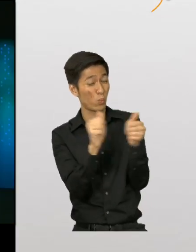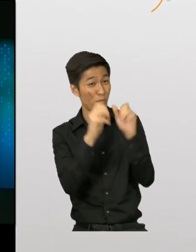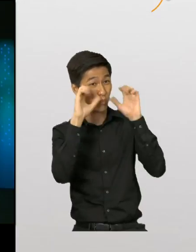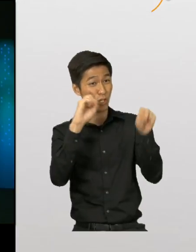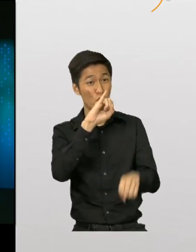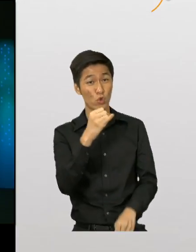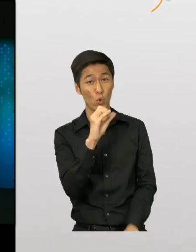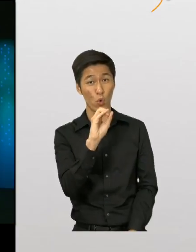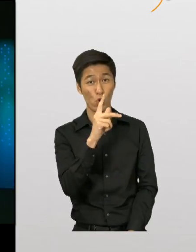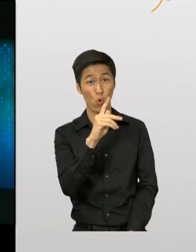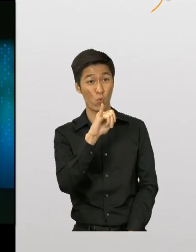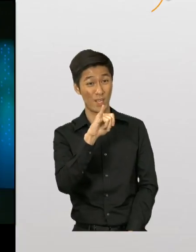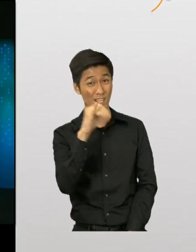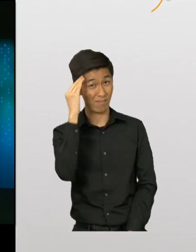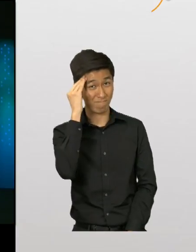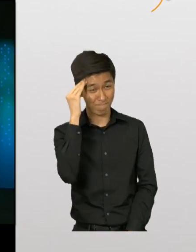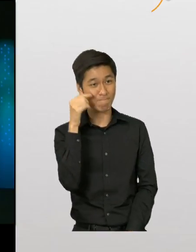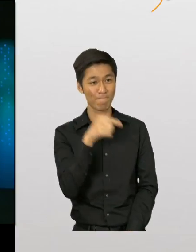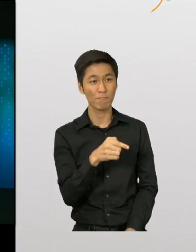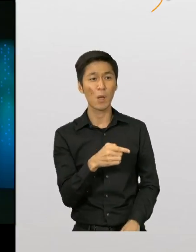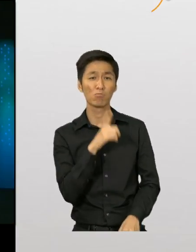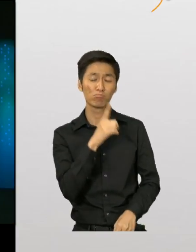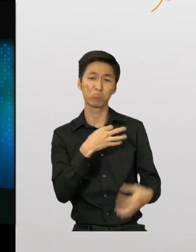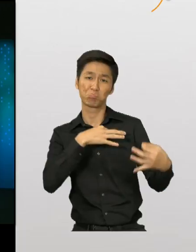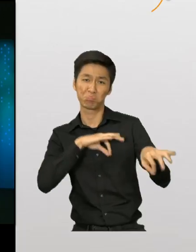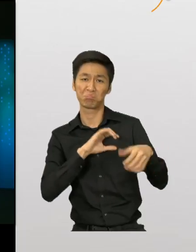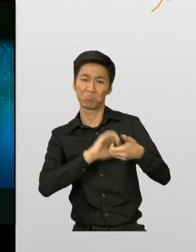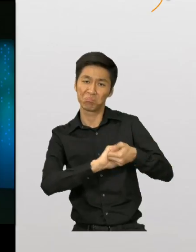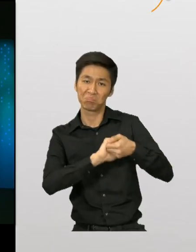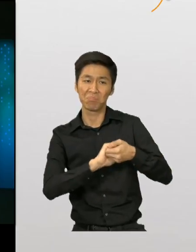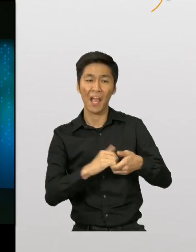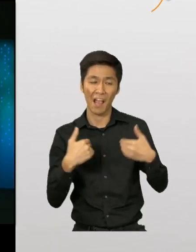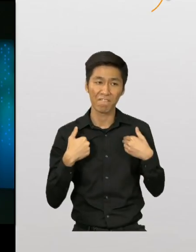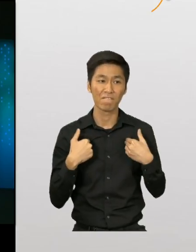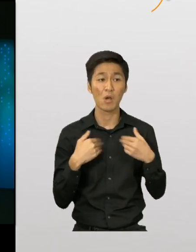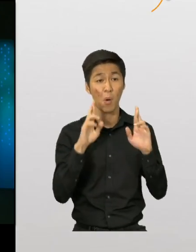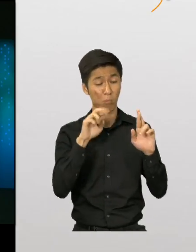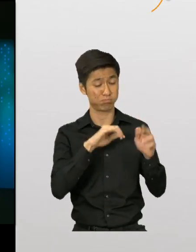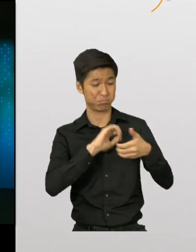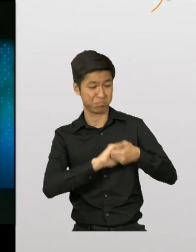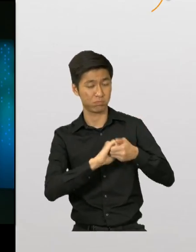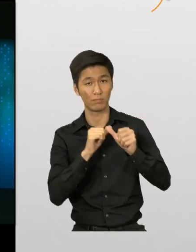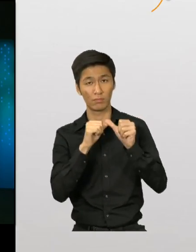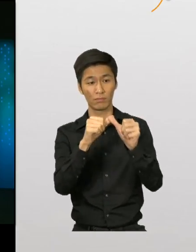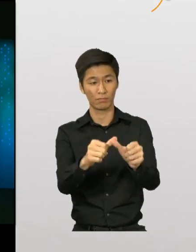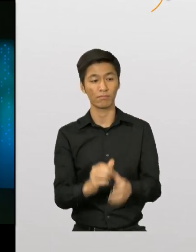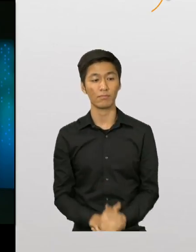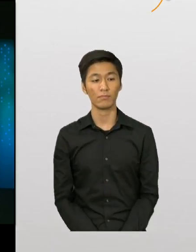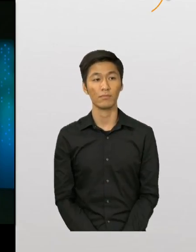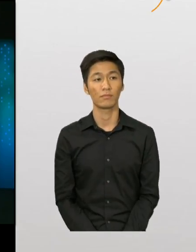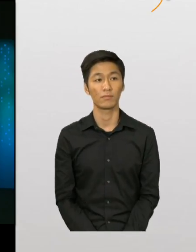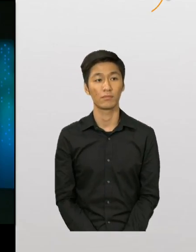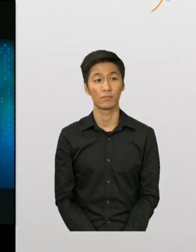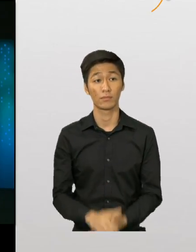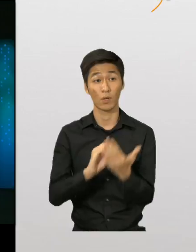We have wide-ranging and mutually beneficial cooperation with Indonesia, and I hope this will continue. In